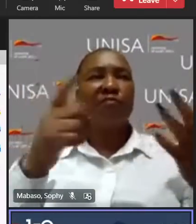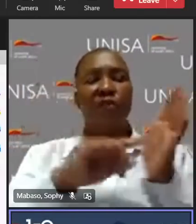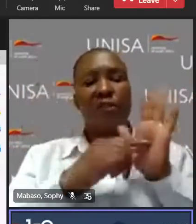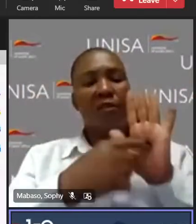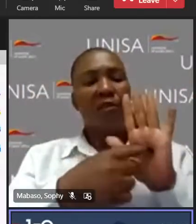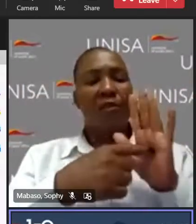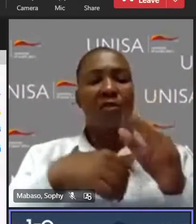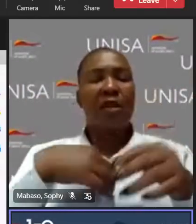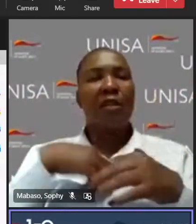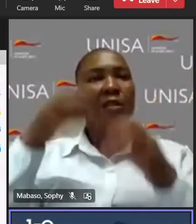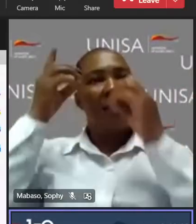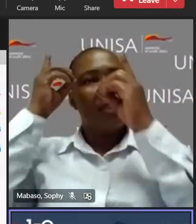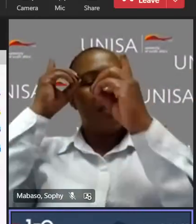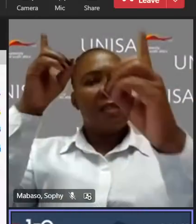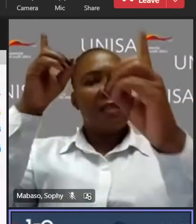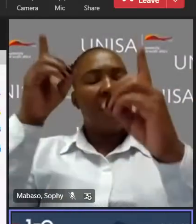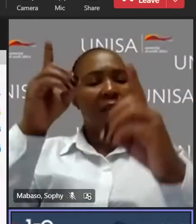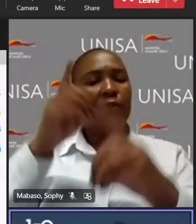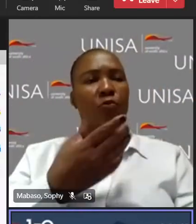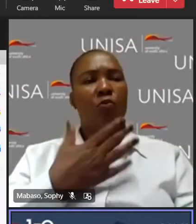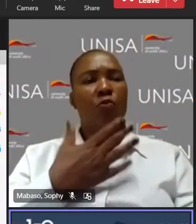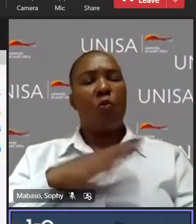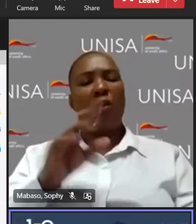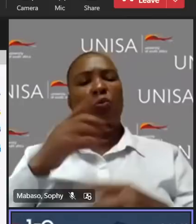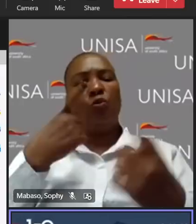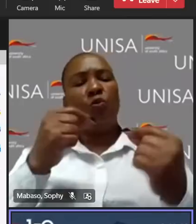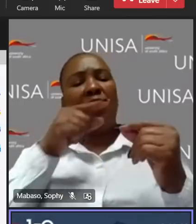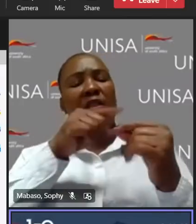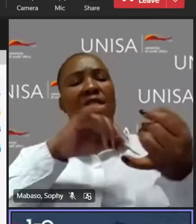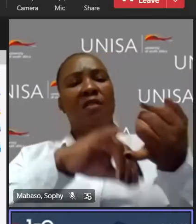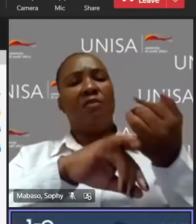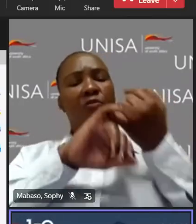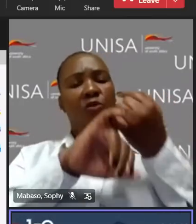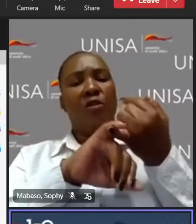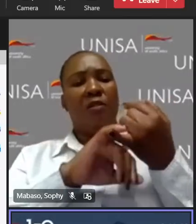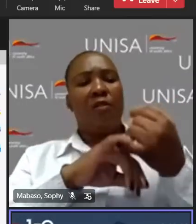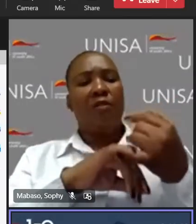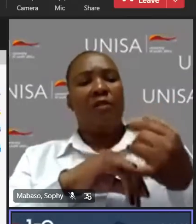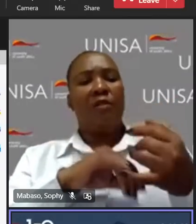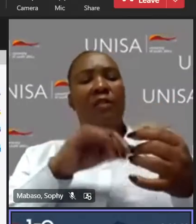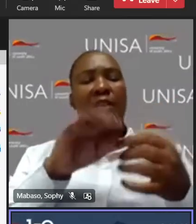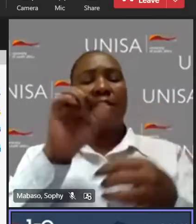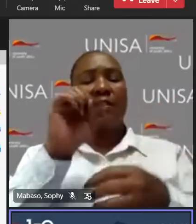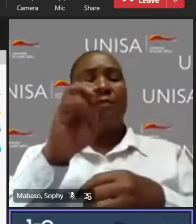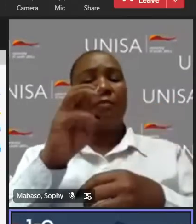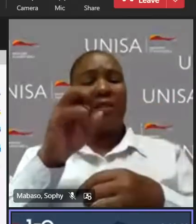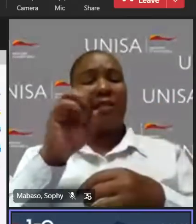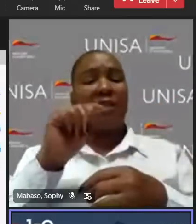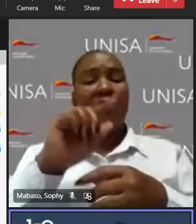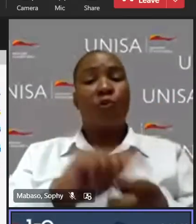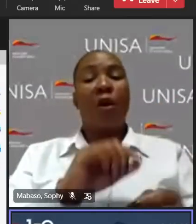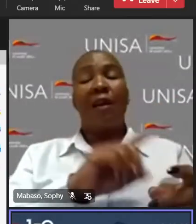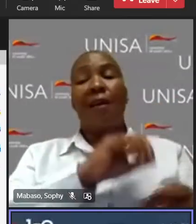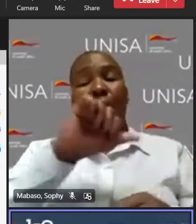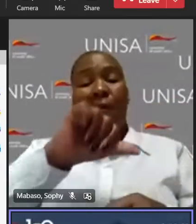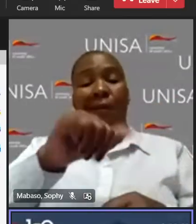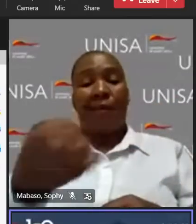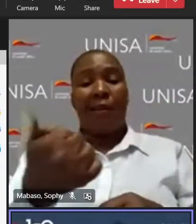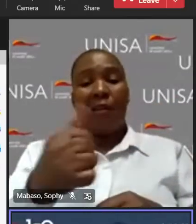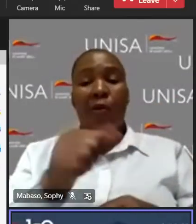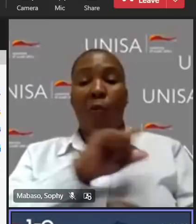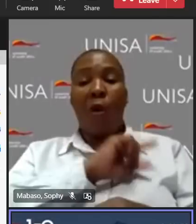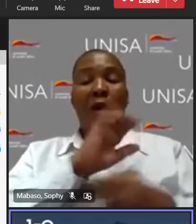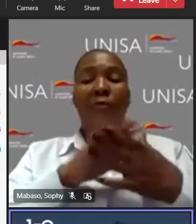decide that you don't want to do this module and semester change to another module because that module is not